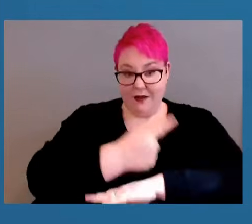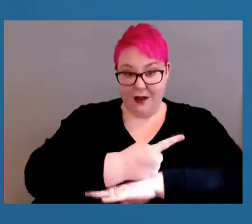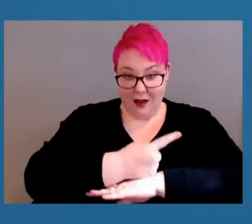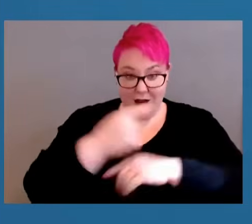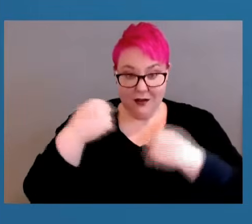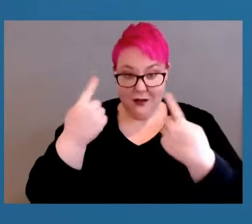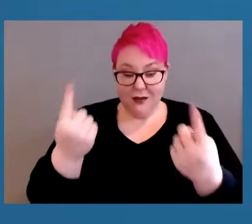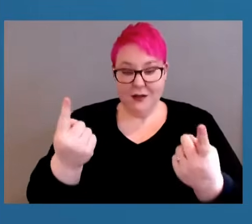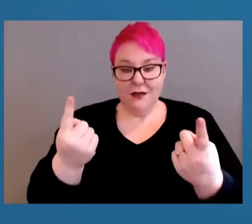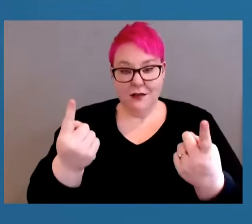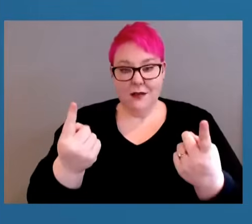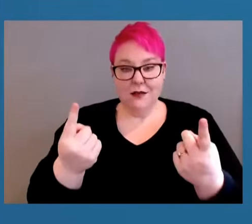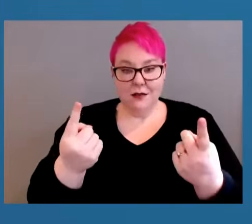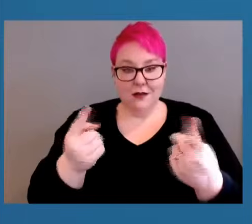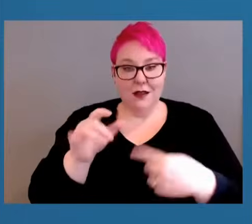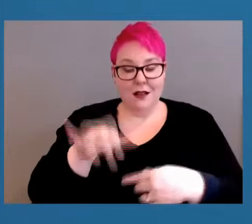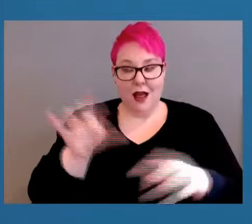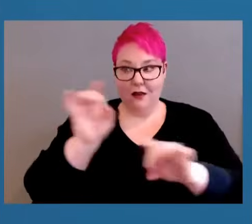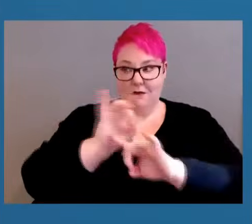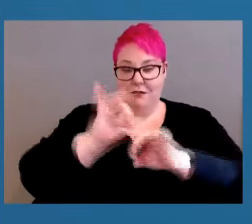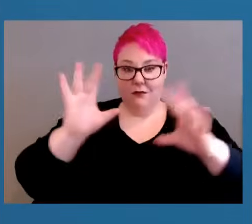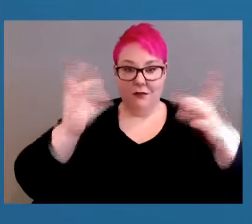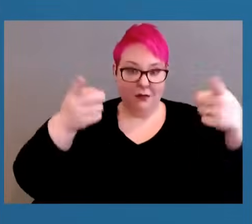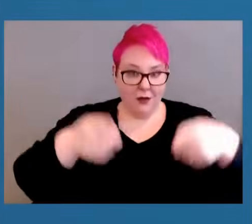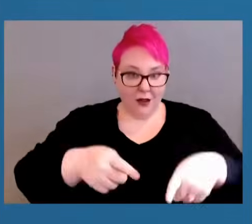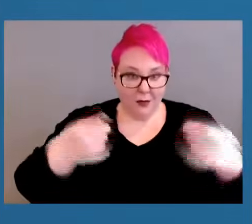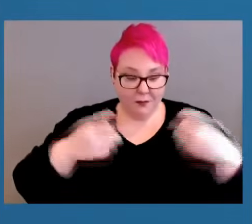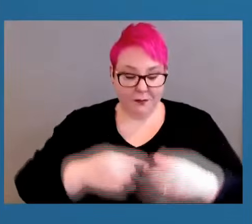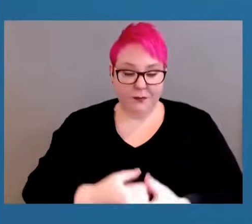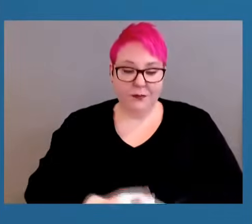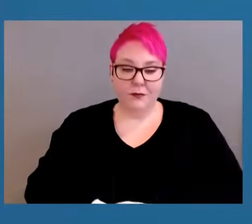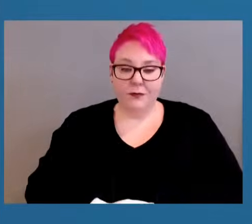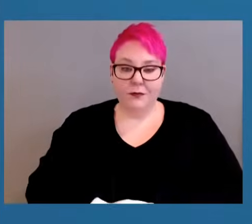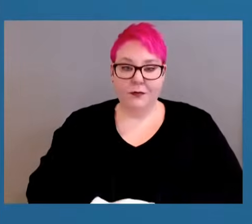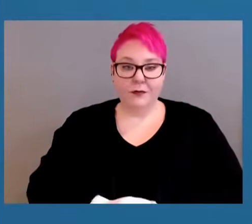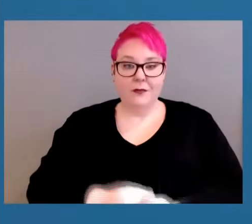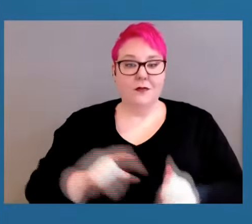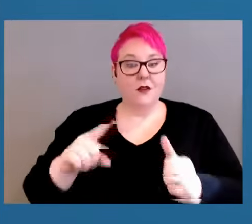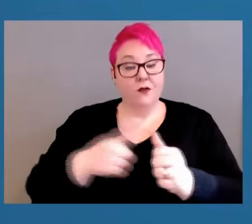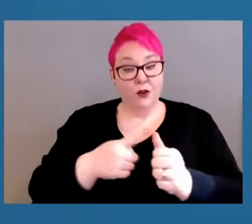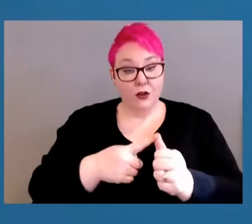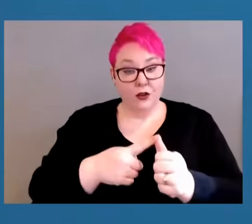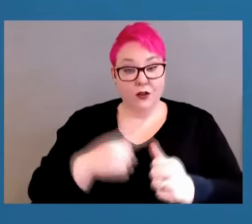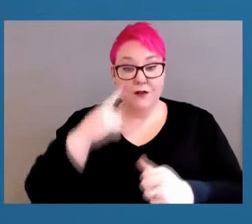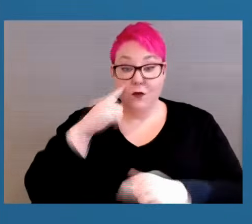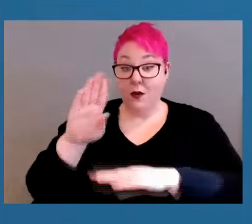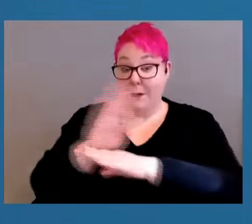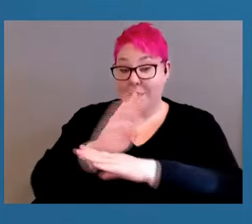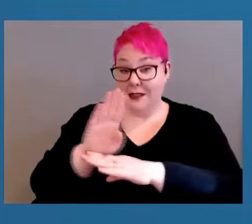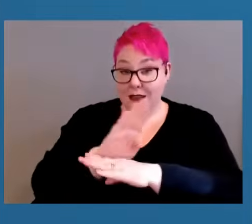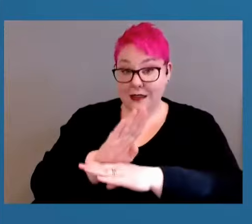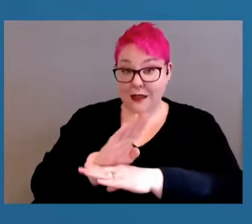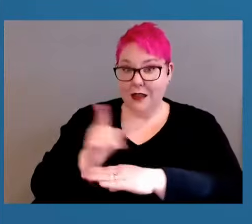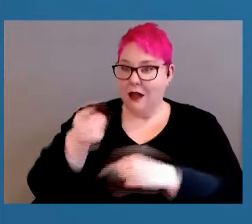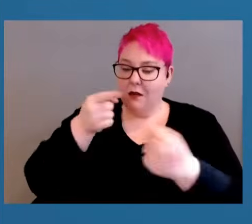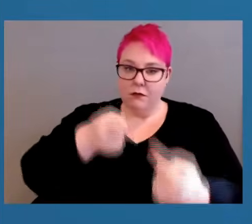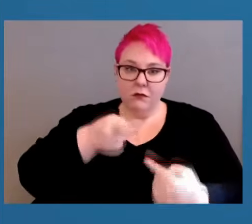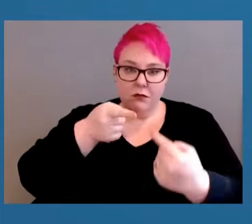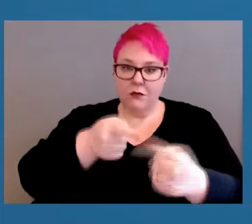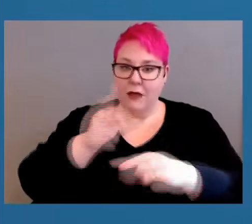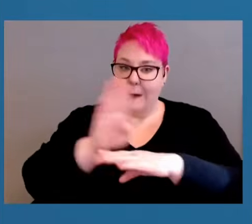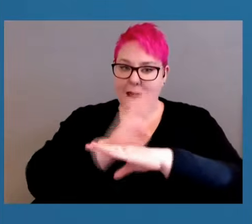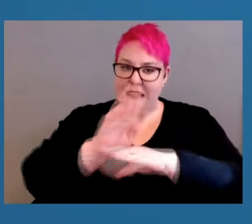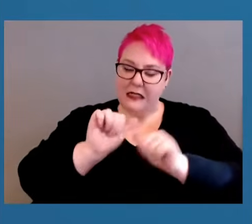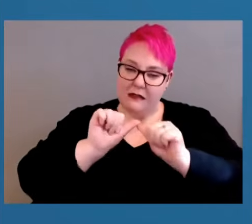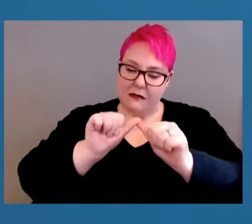that traumatic event occurred. First of all, for the business, they're struggling to keep their business afloat.